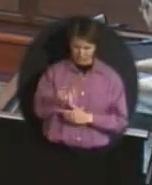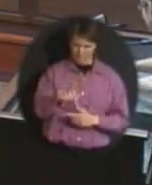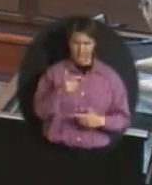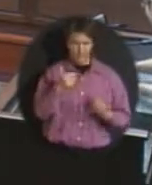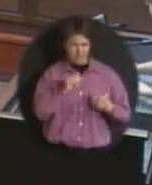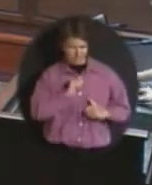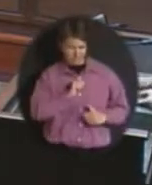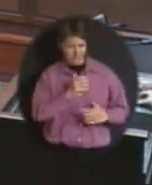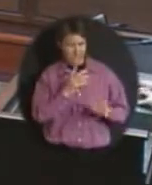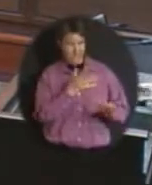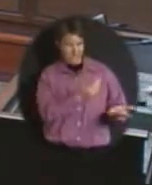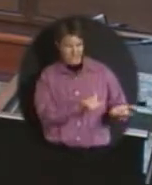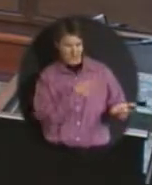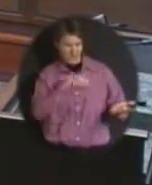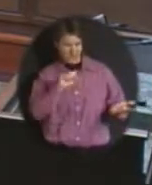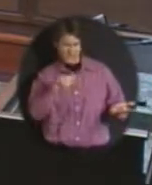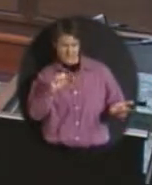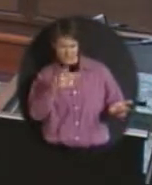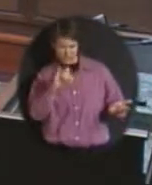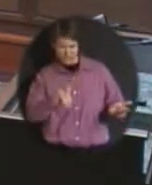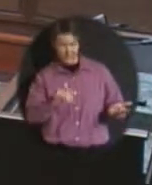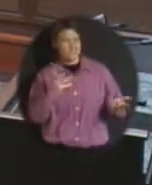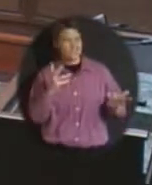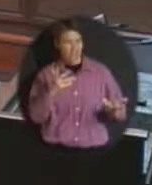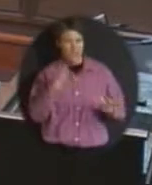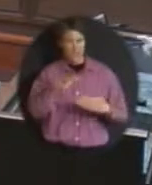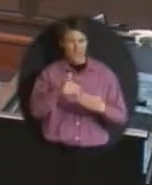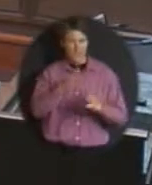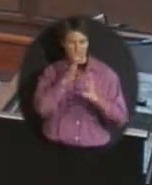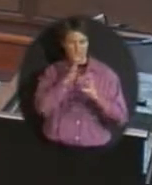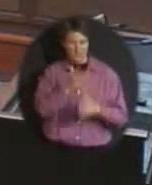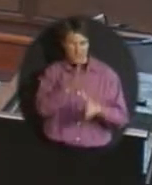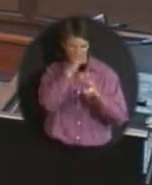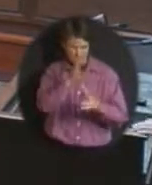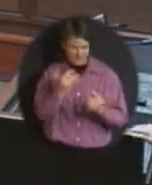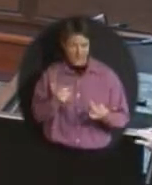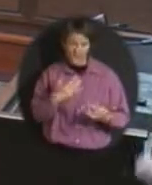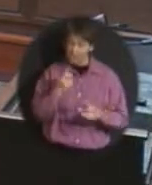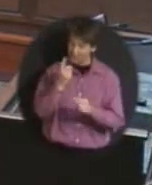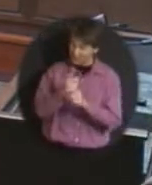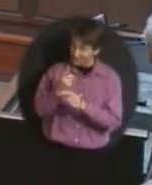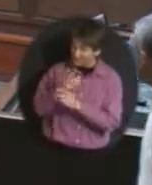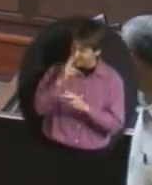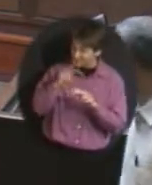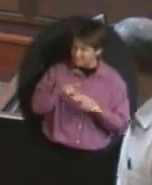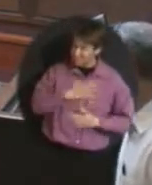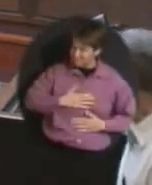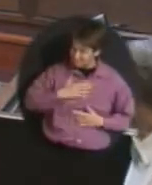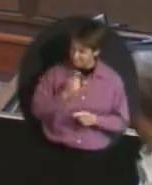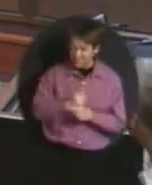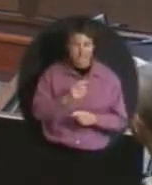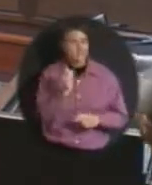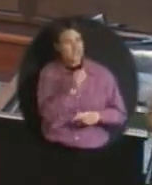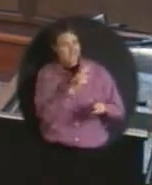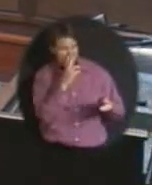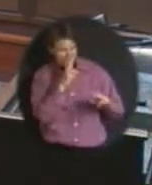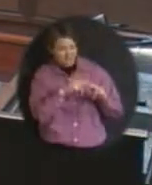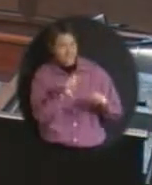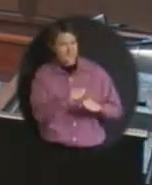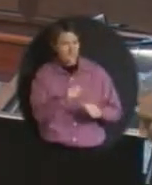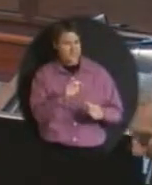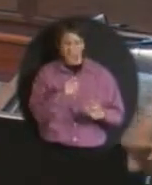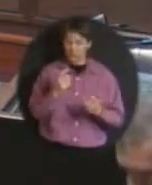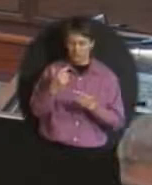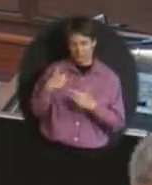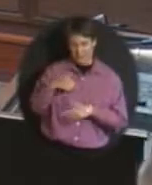grandparents. That's right. Welcome. Thank you, thank you. It's a lot of fun, right, Dr. Daniels and Mr. Poland? It's great fun. Yeah, so. And the rest of us are hoping to wait a few